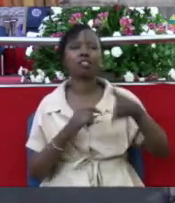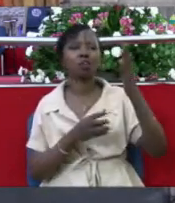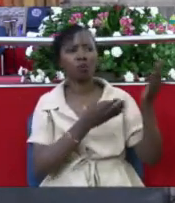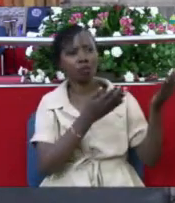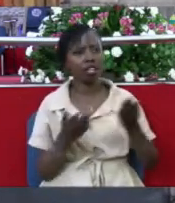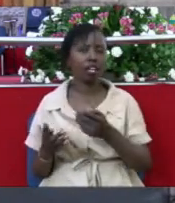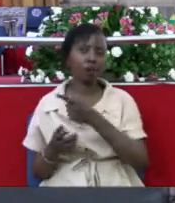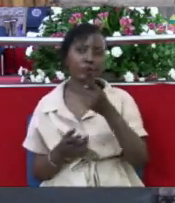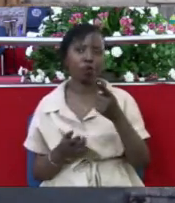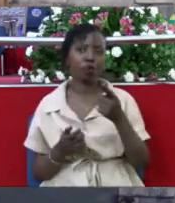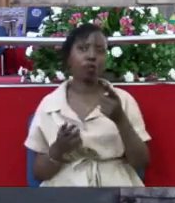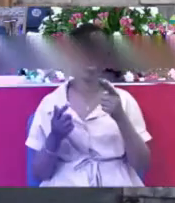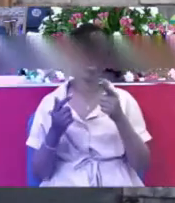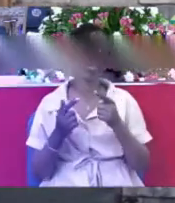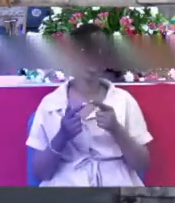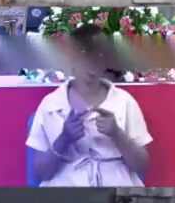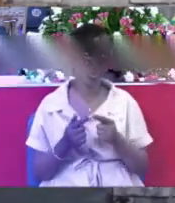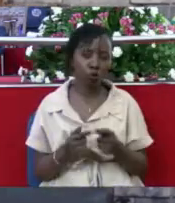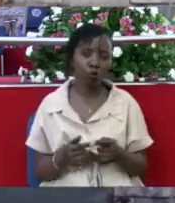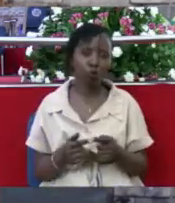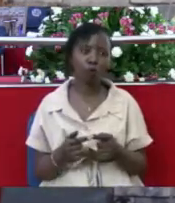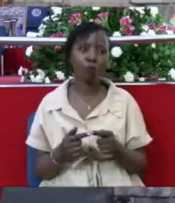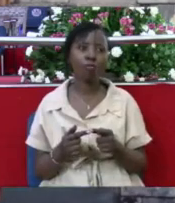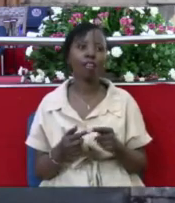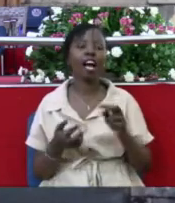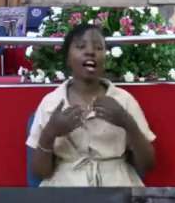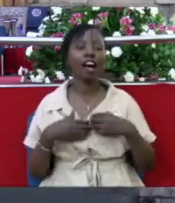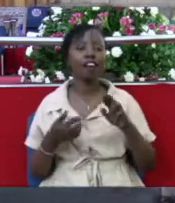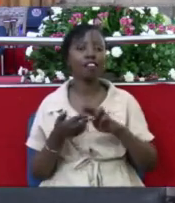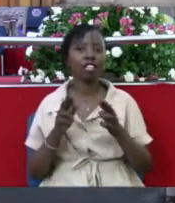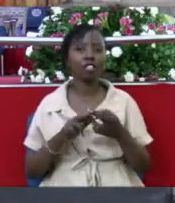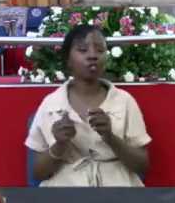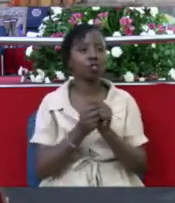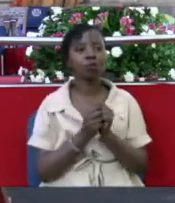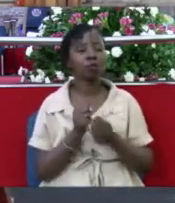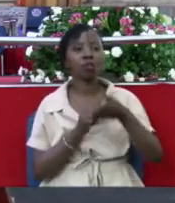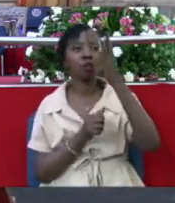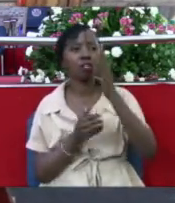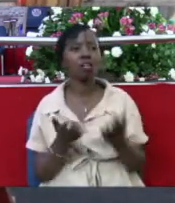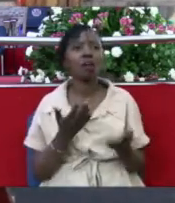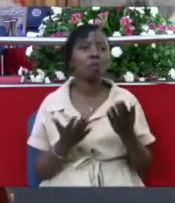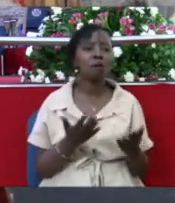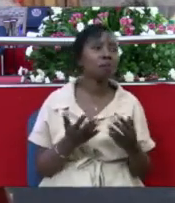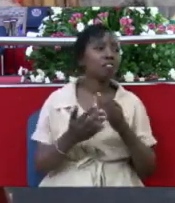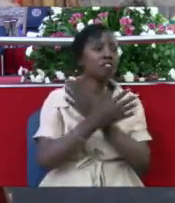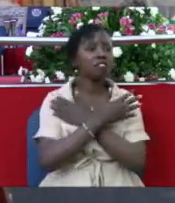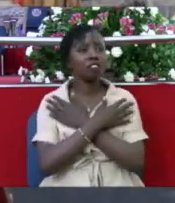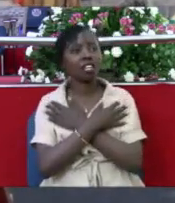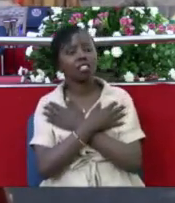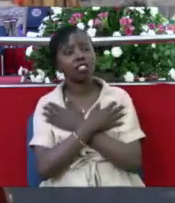to partner with Him one more time. Maybe offense happened and you